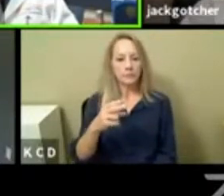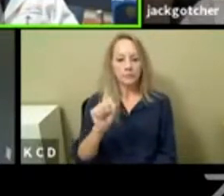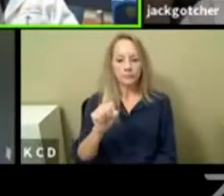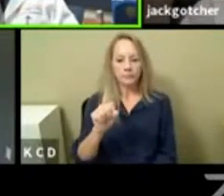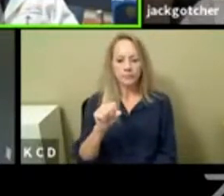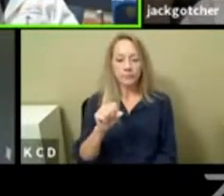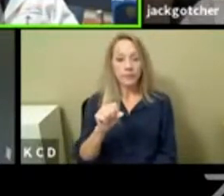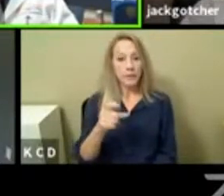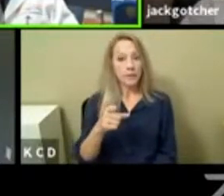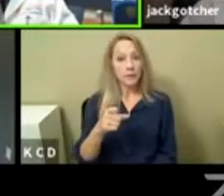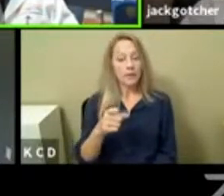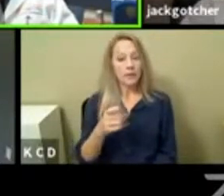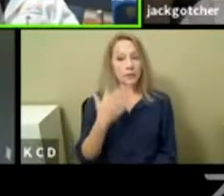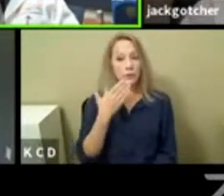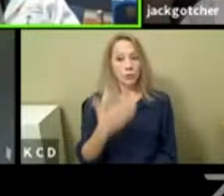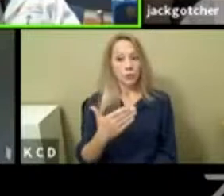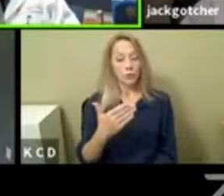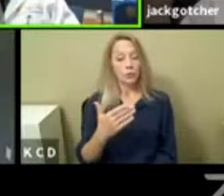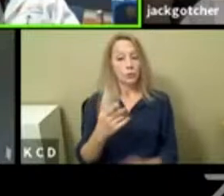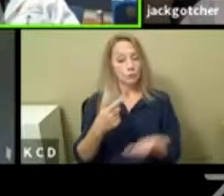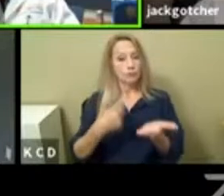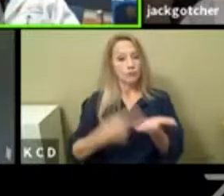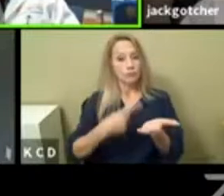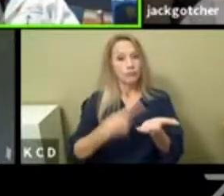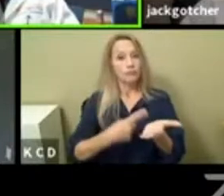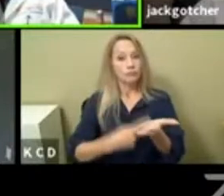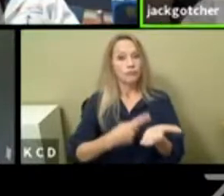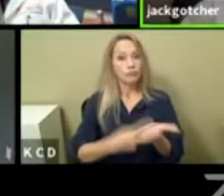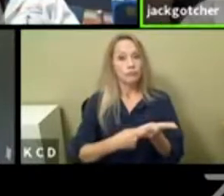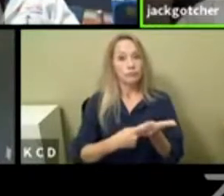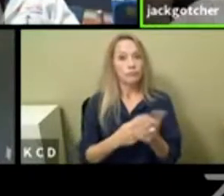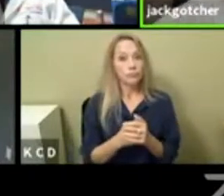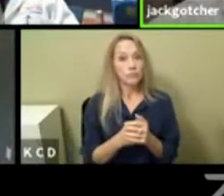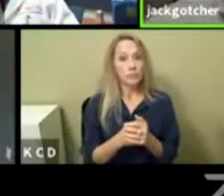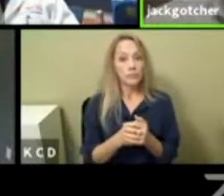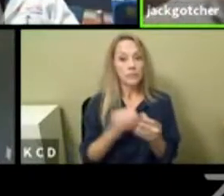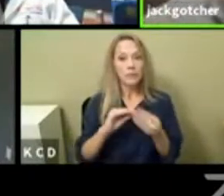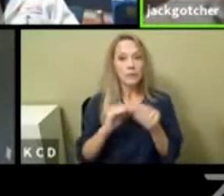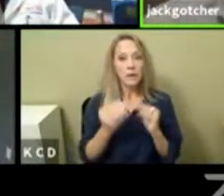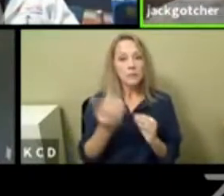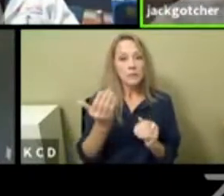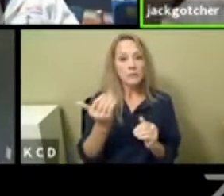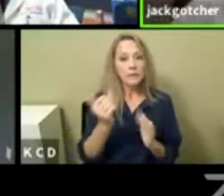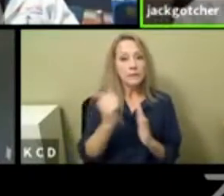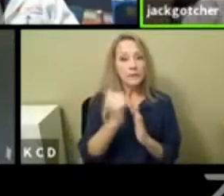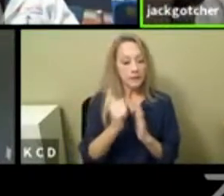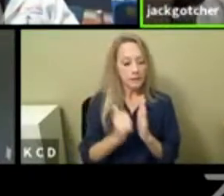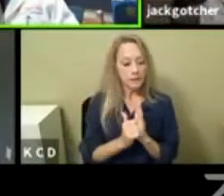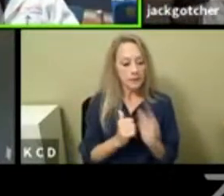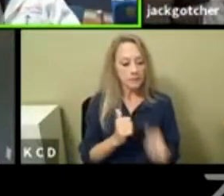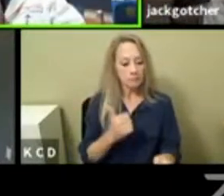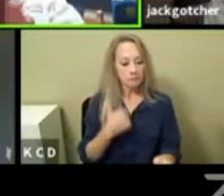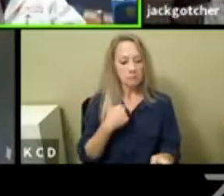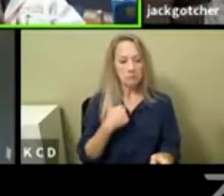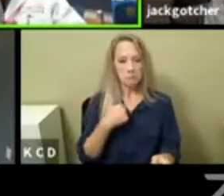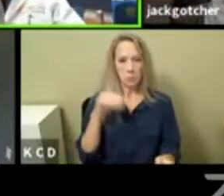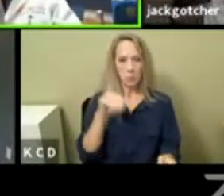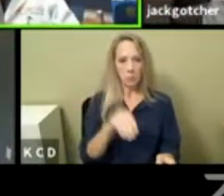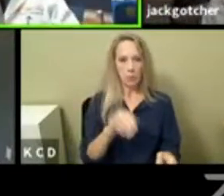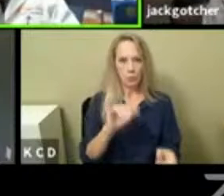is a great line of discussion. And item 15, which was something I'd put on the agenda, was